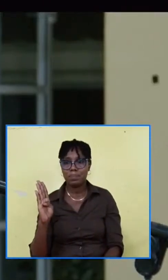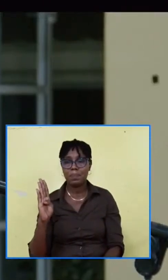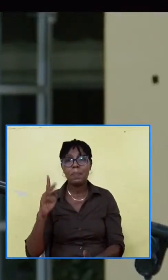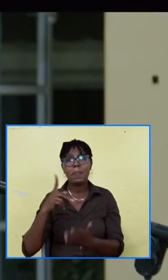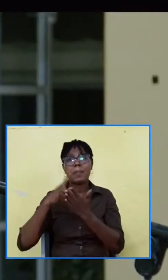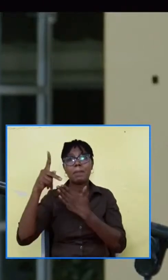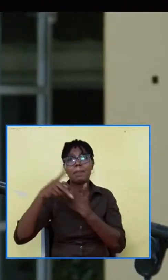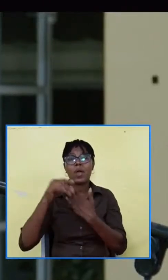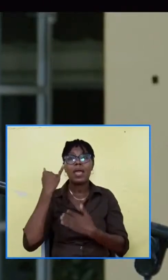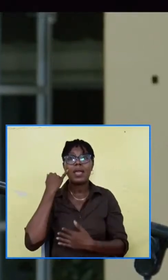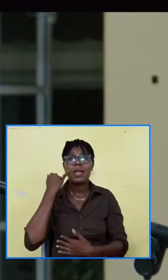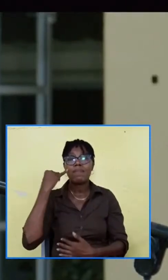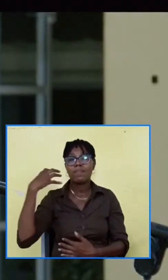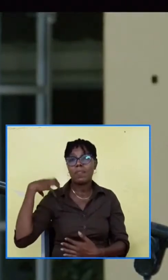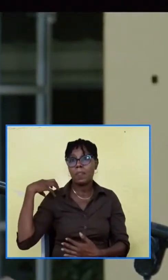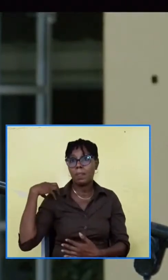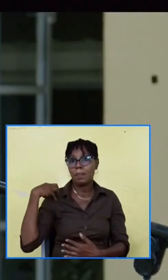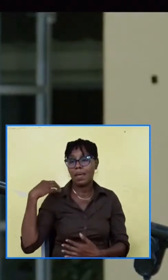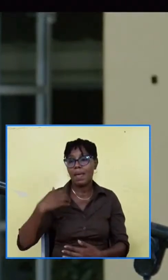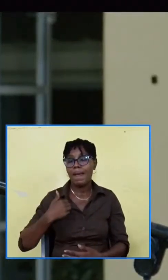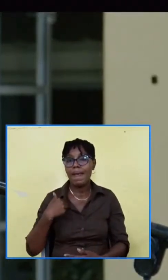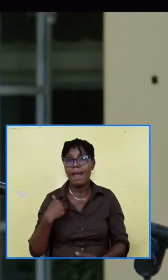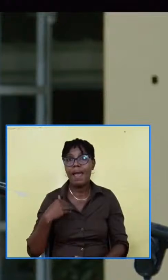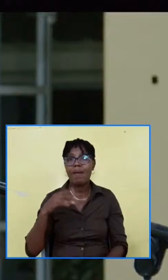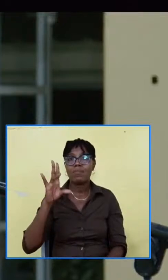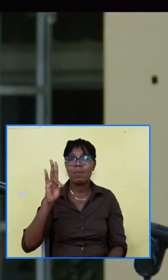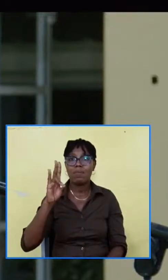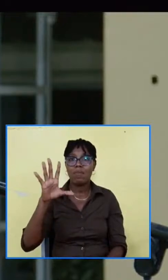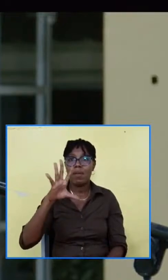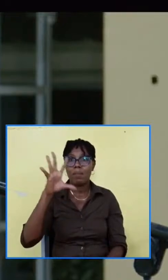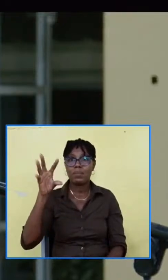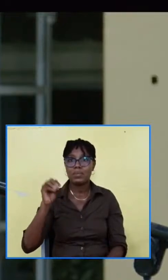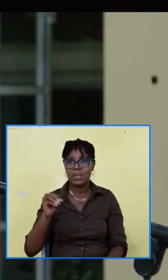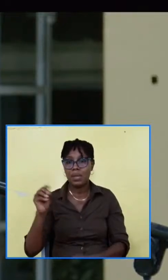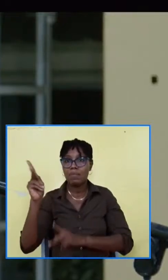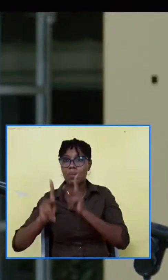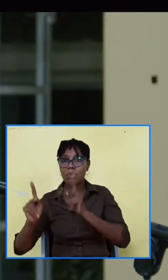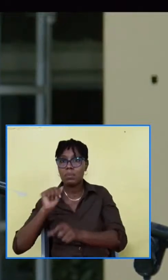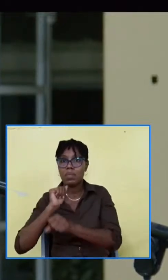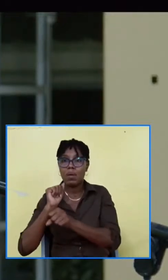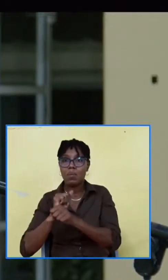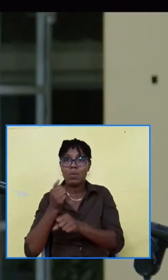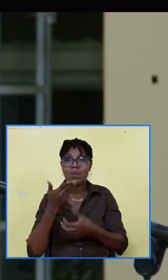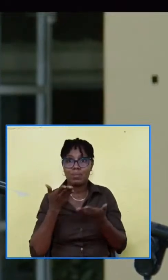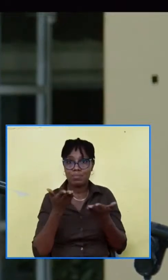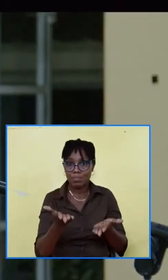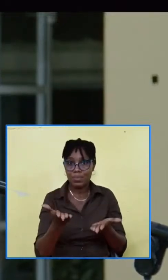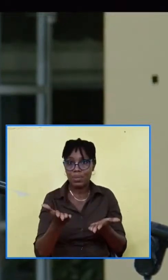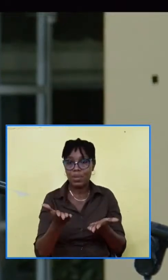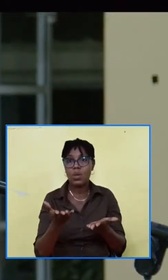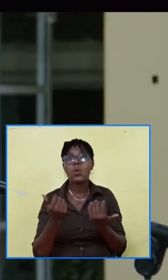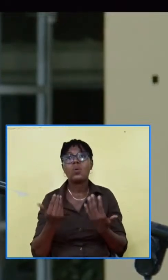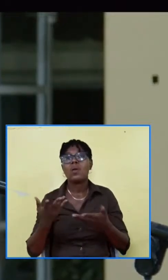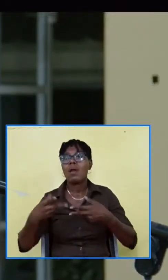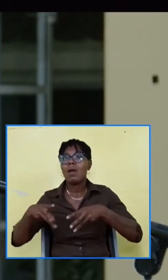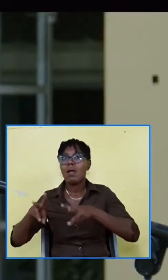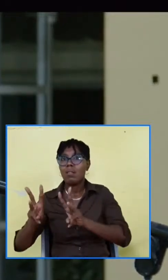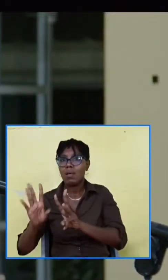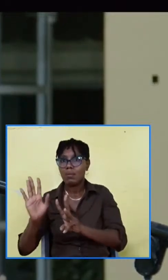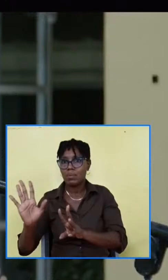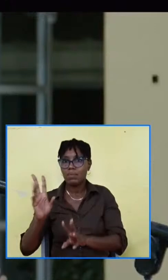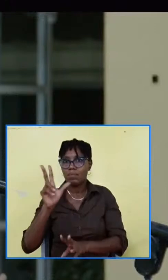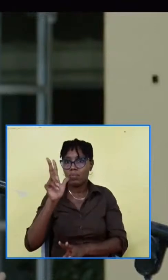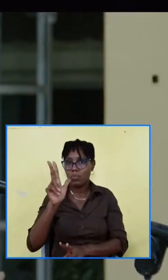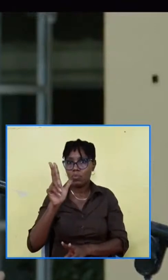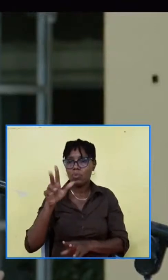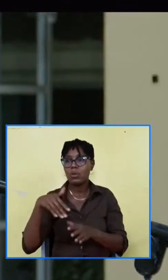employer kept about up to 75% of the staff, we would allow that employer to defer payments for 3 to